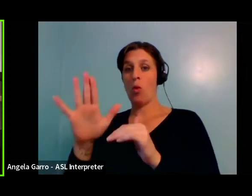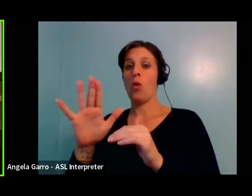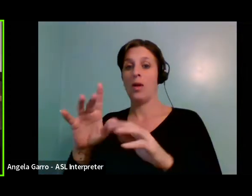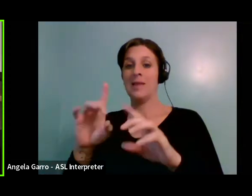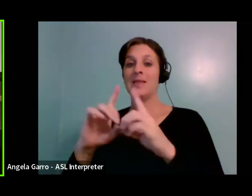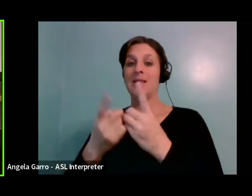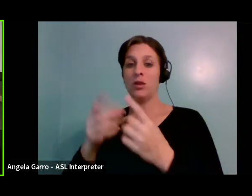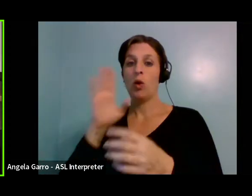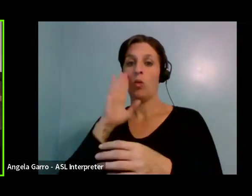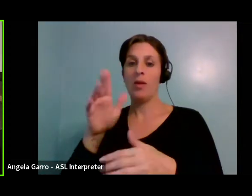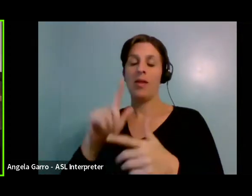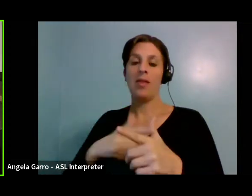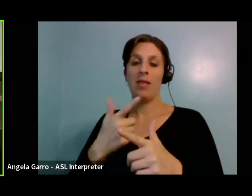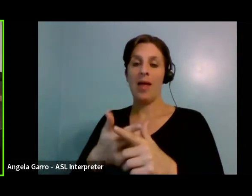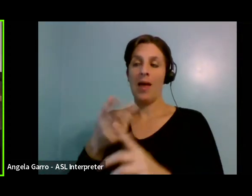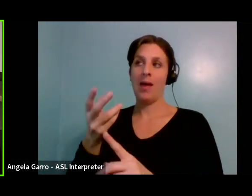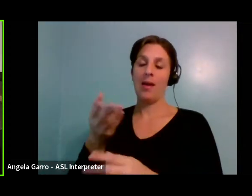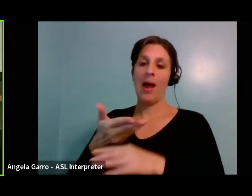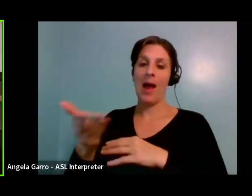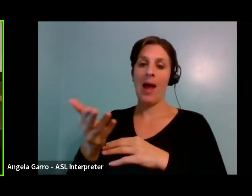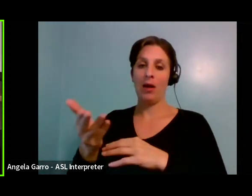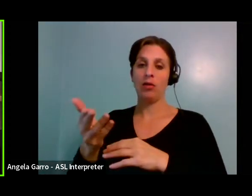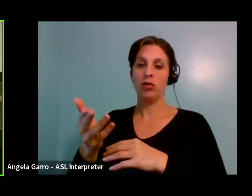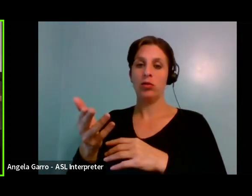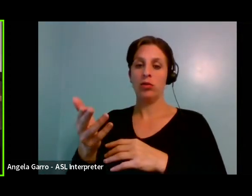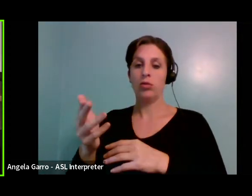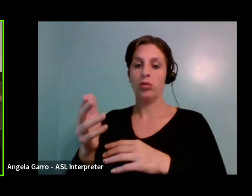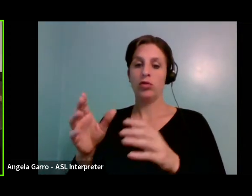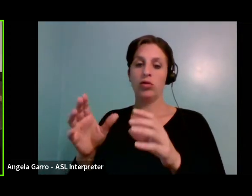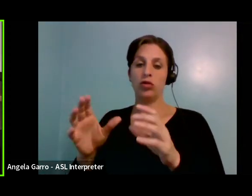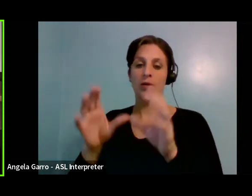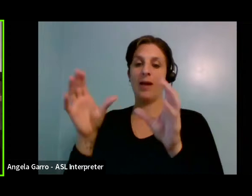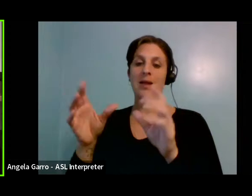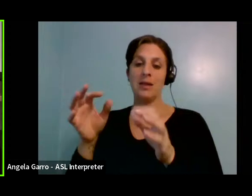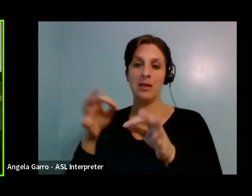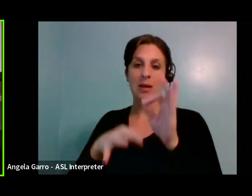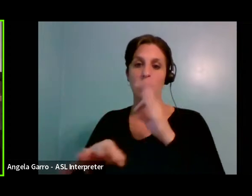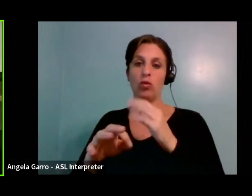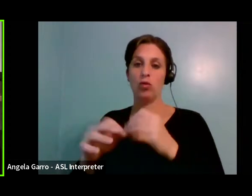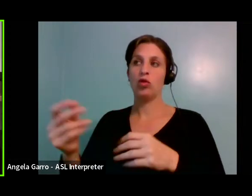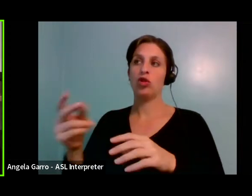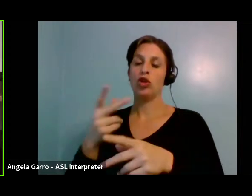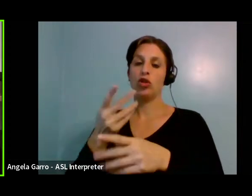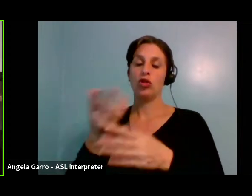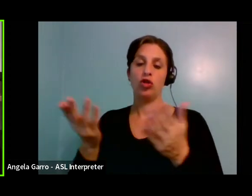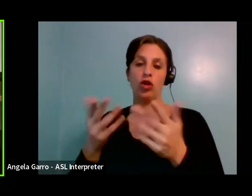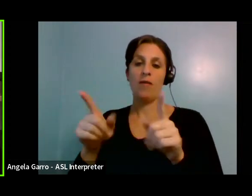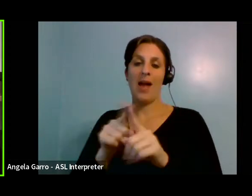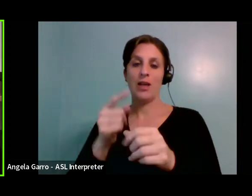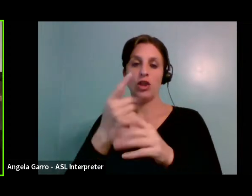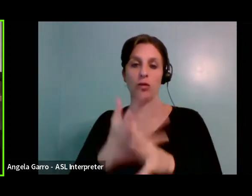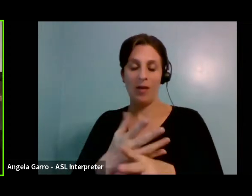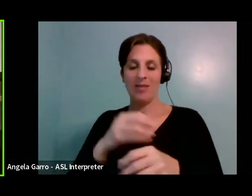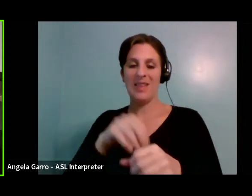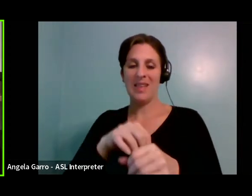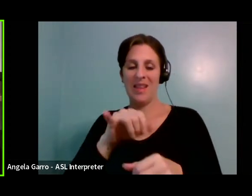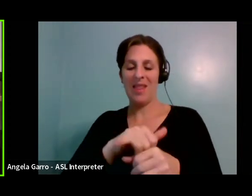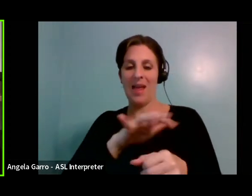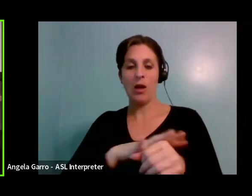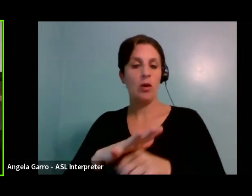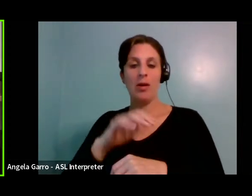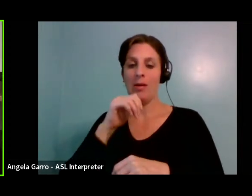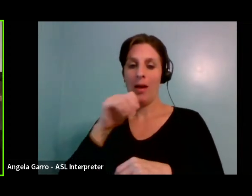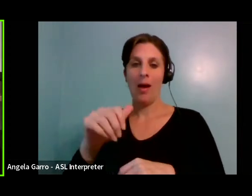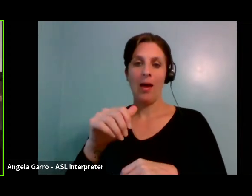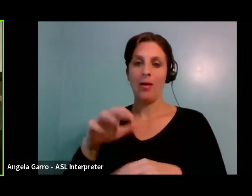hire a certificated substitute to serve as a supervisor in that particular area. We weren't necessarily going to do that for,